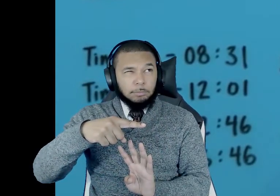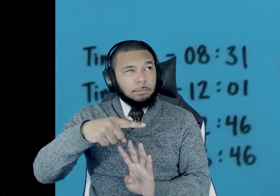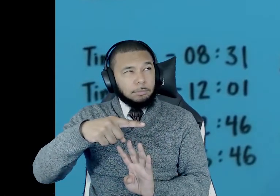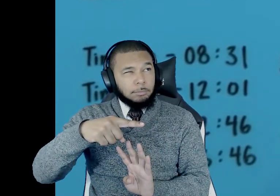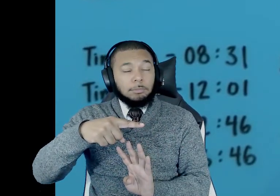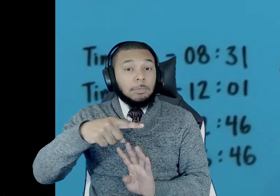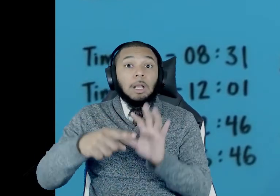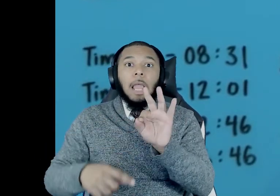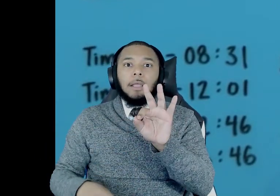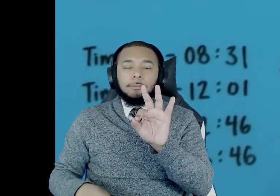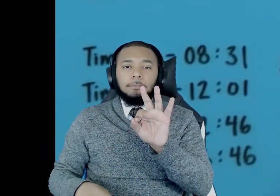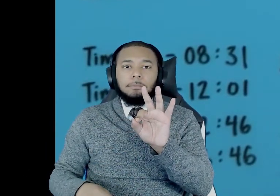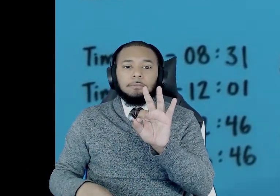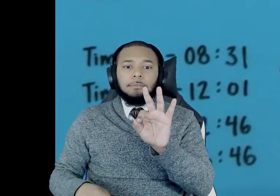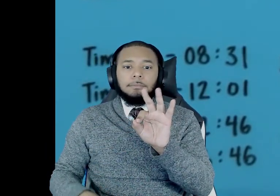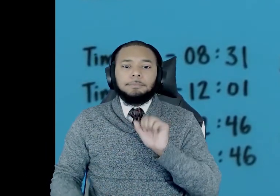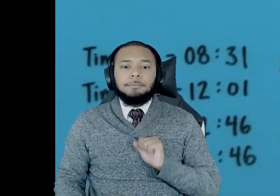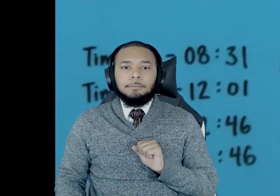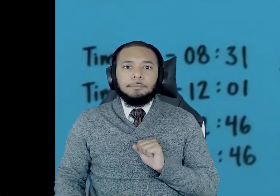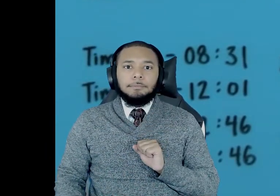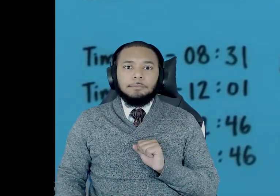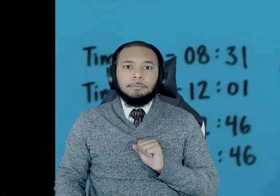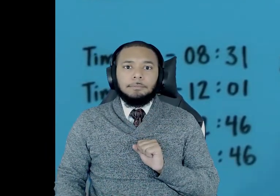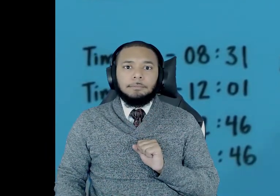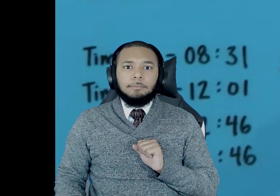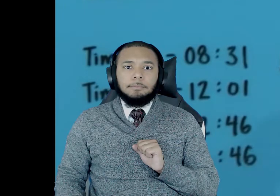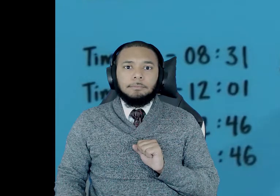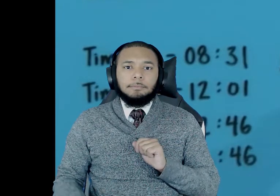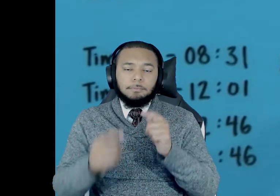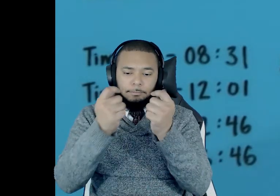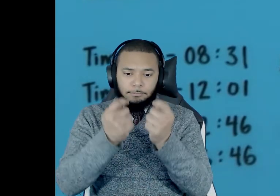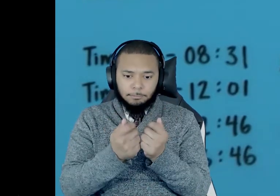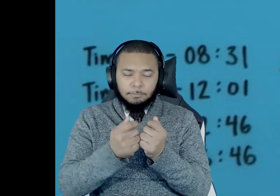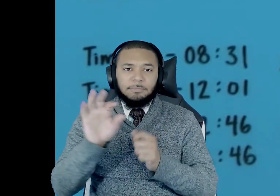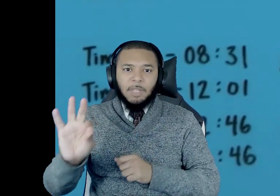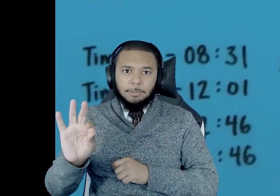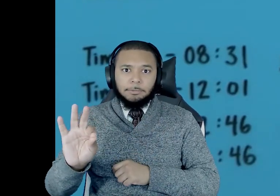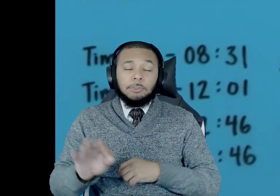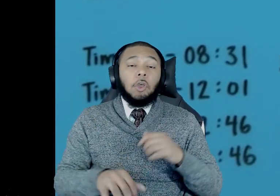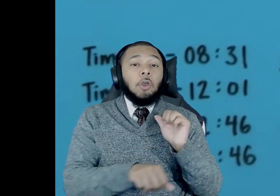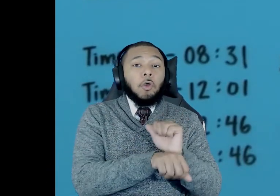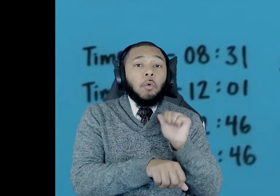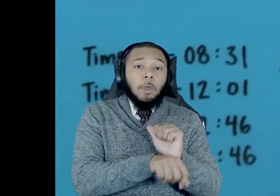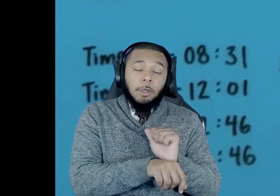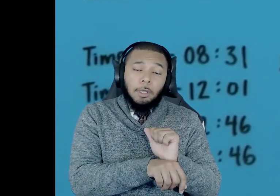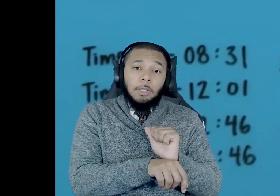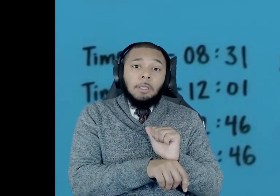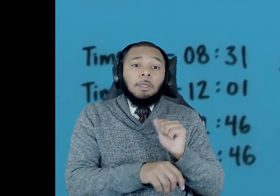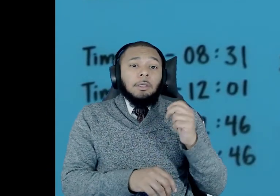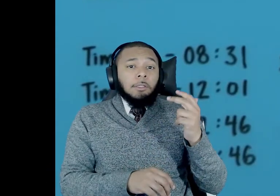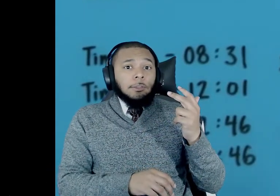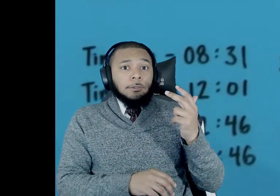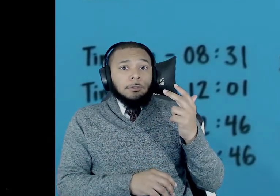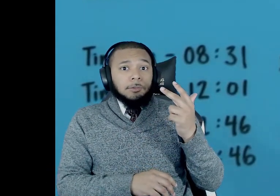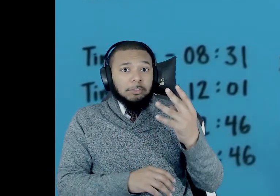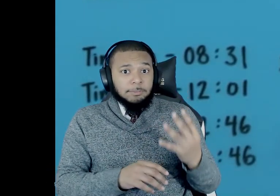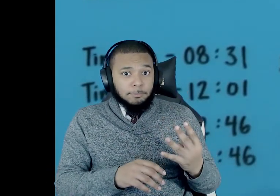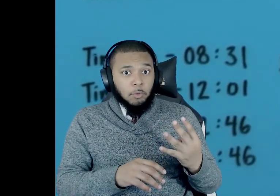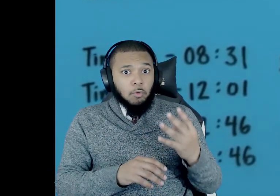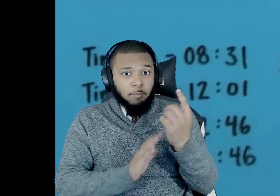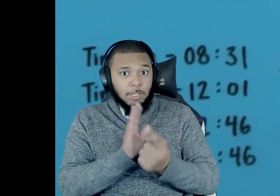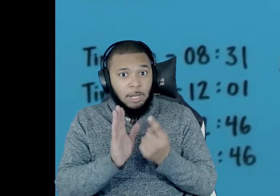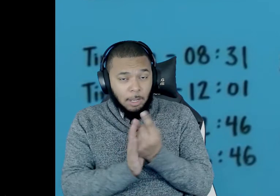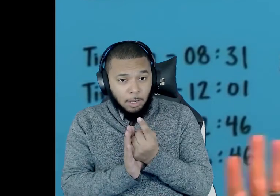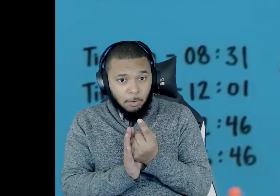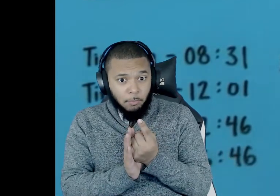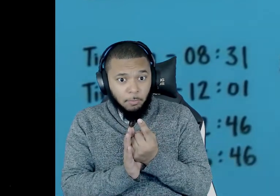9. Boom. So if we work for 3/4 of an hour, and we're making $12 per